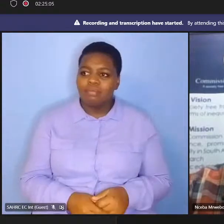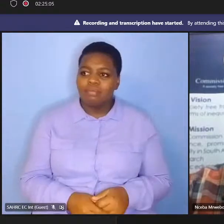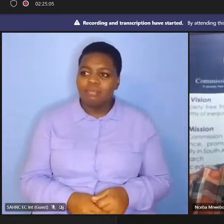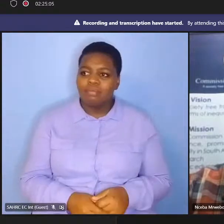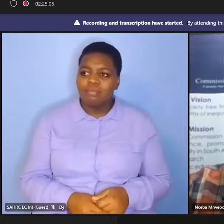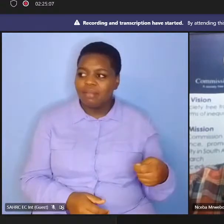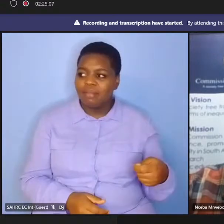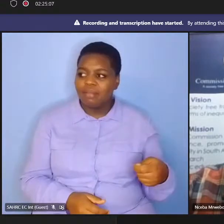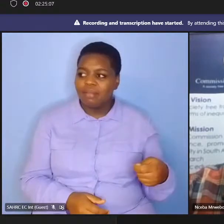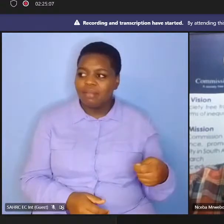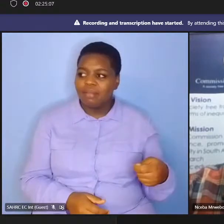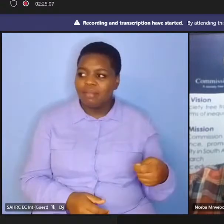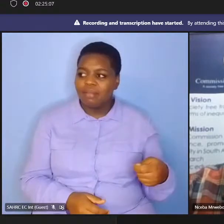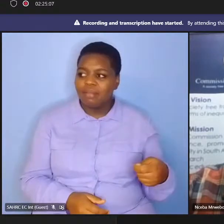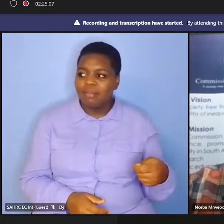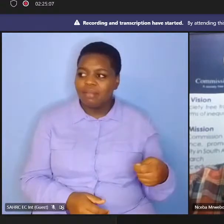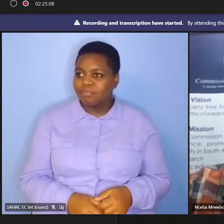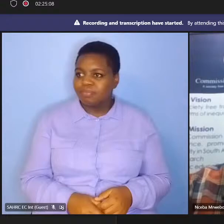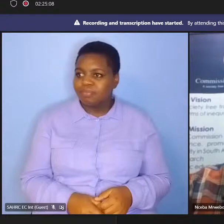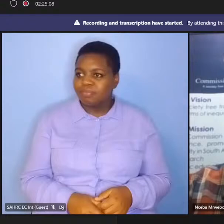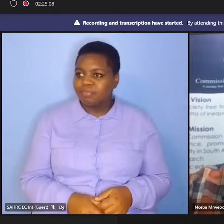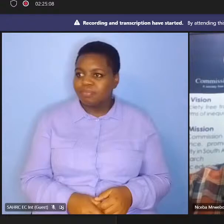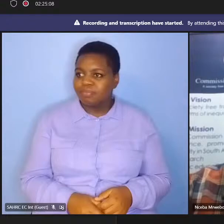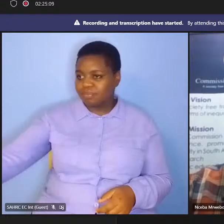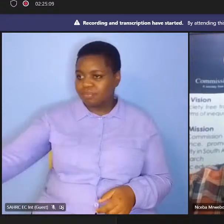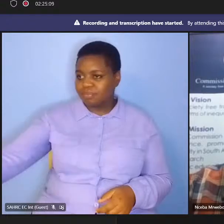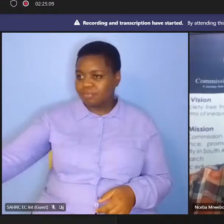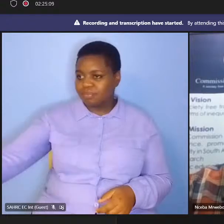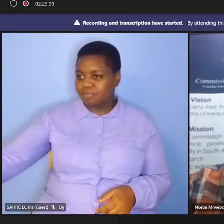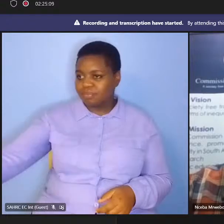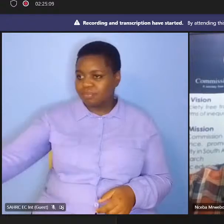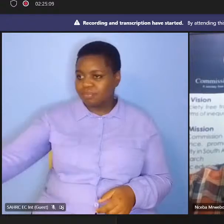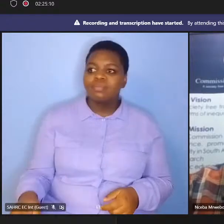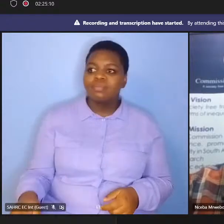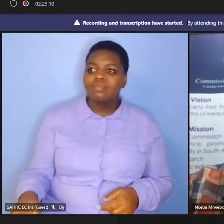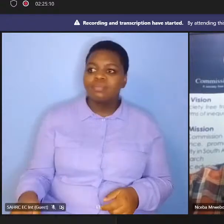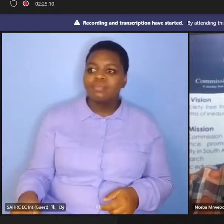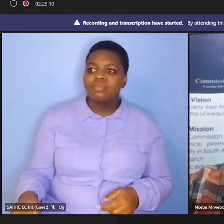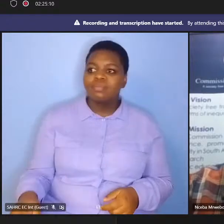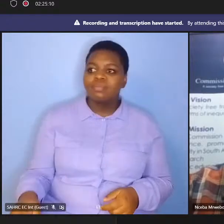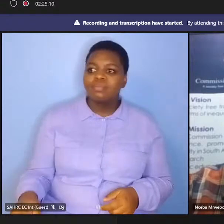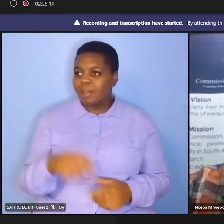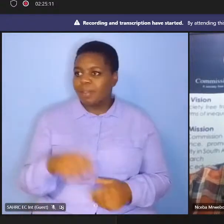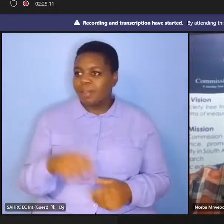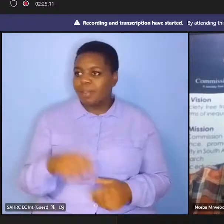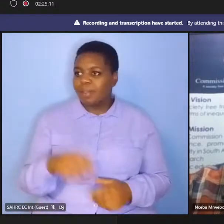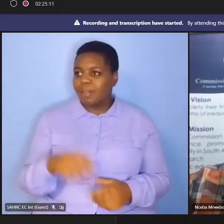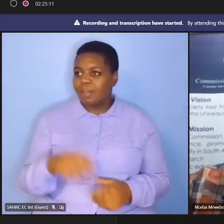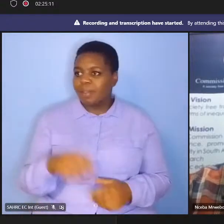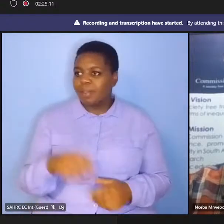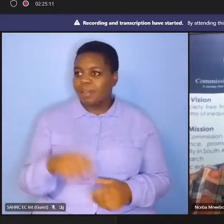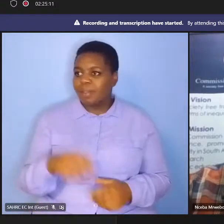for your presentation, sir, where after the panel members will pose questions to you. So the floor is yours.